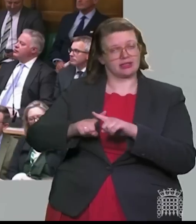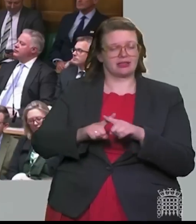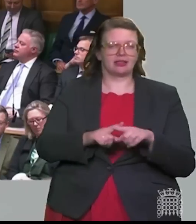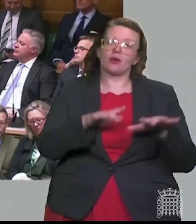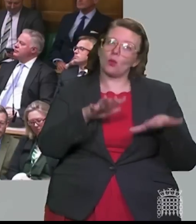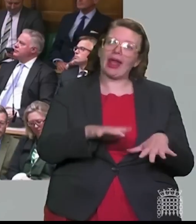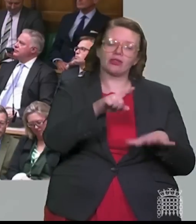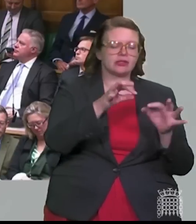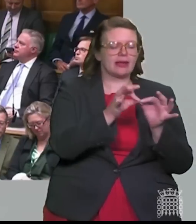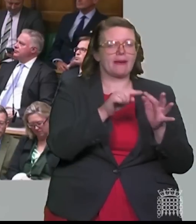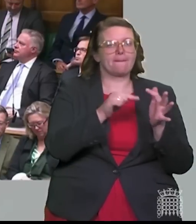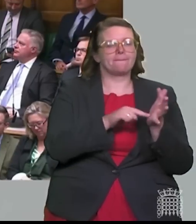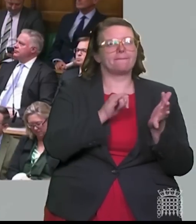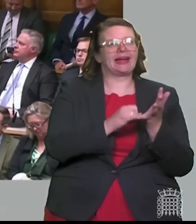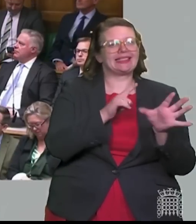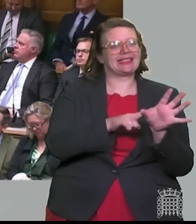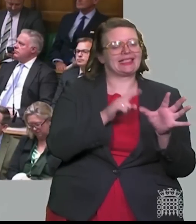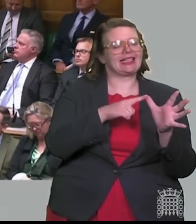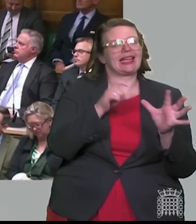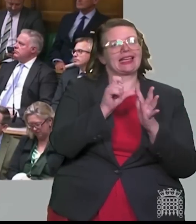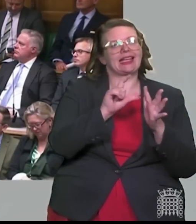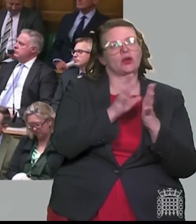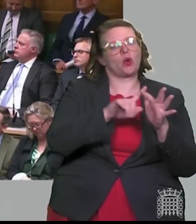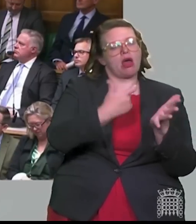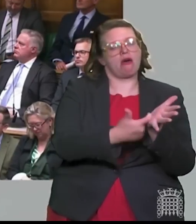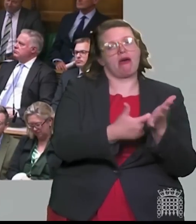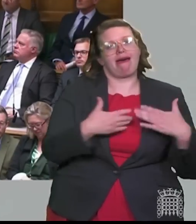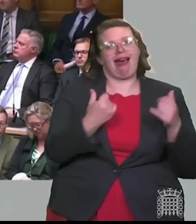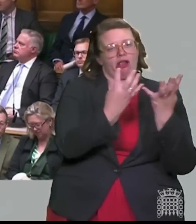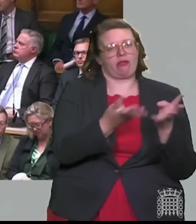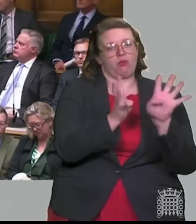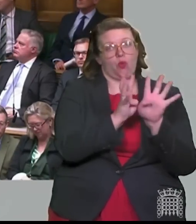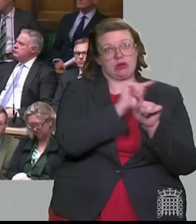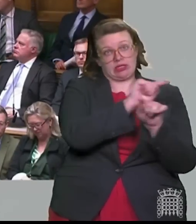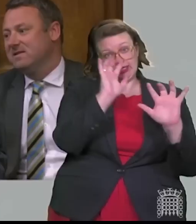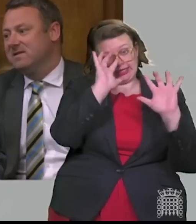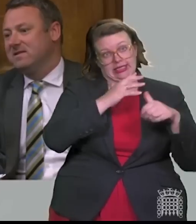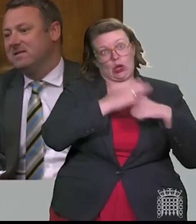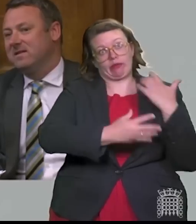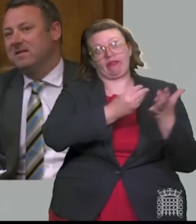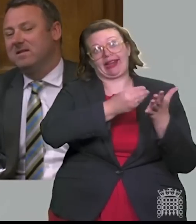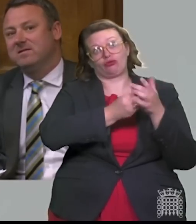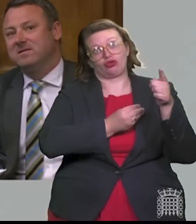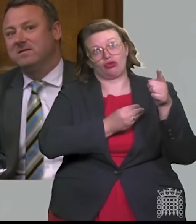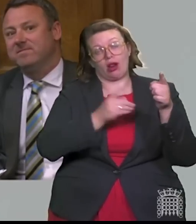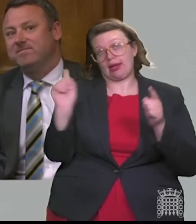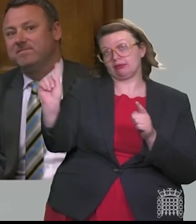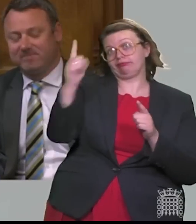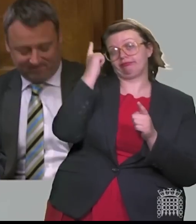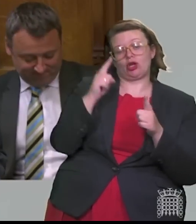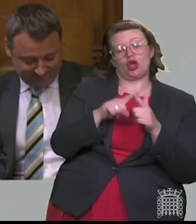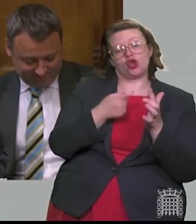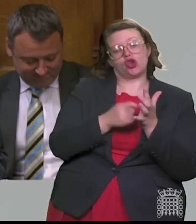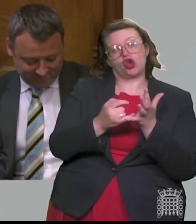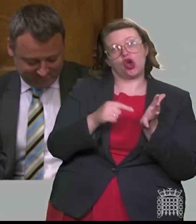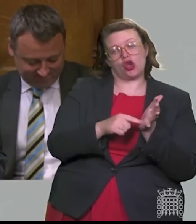Cadwallader Health Board in North Wales became so concerned about the board's finances that they arranged for Ernst & Young to produce a